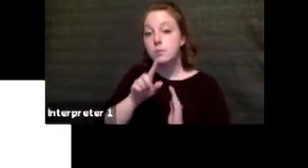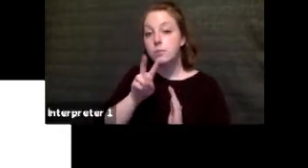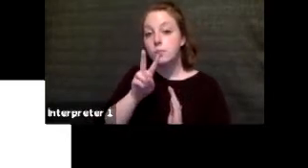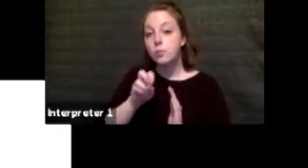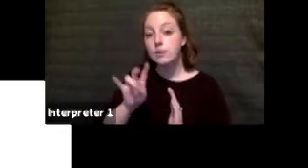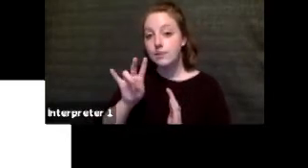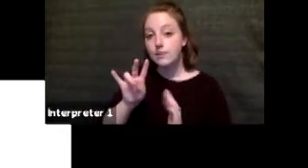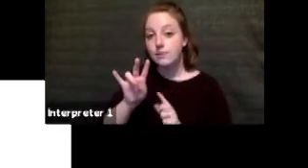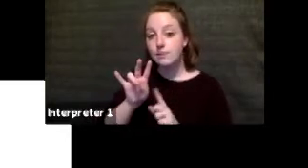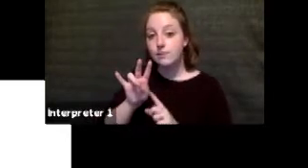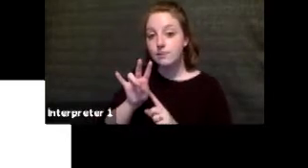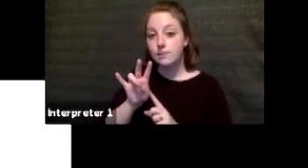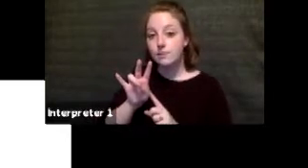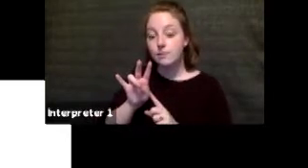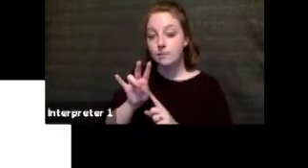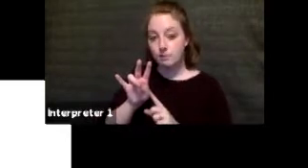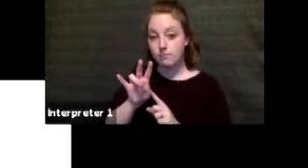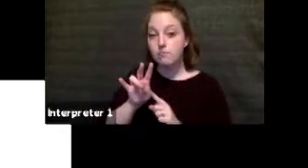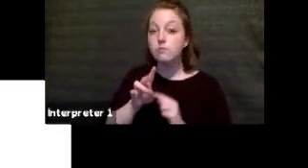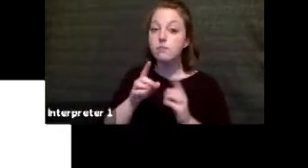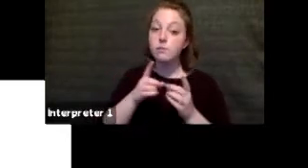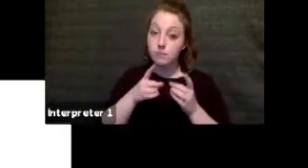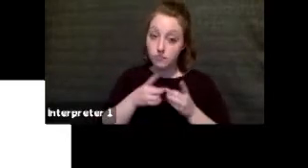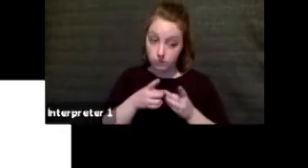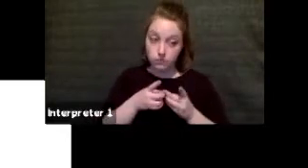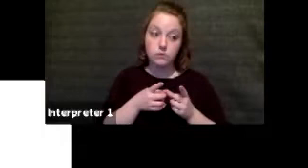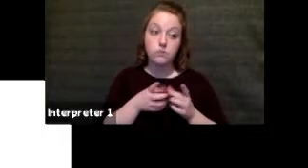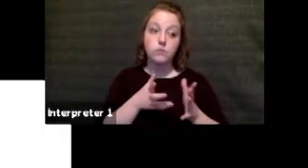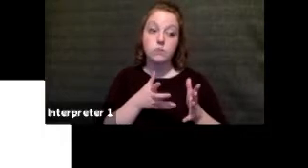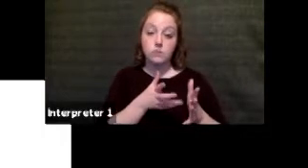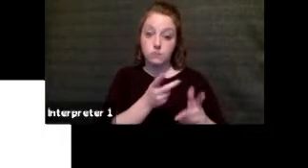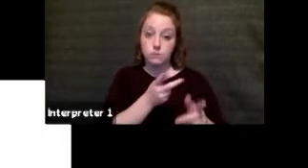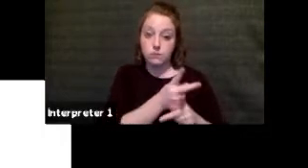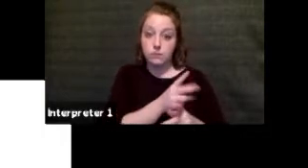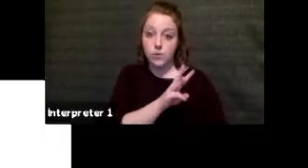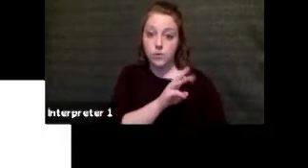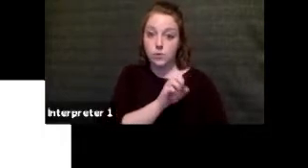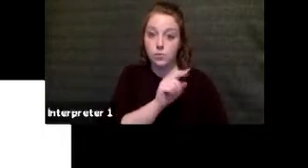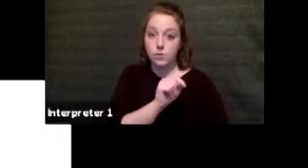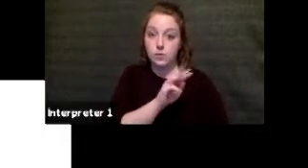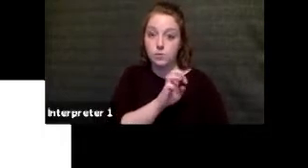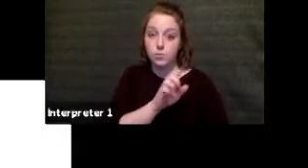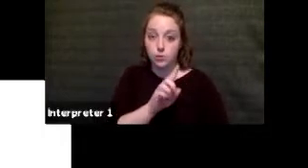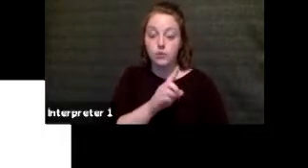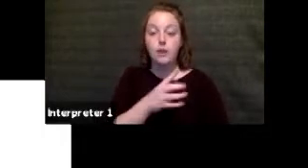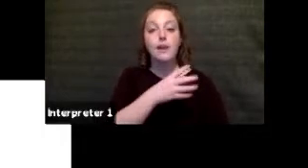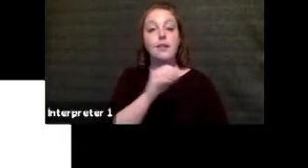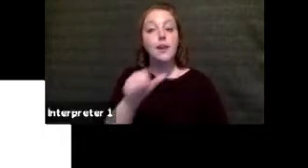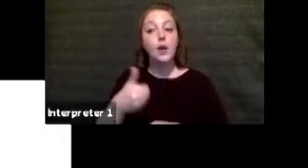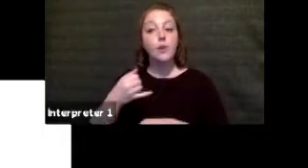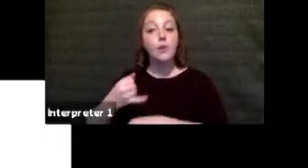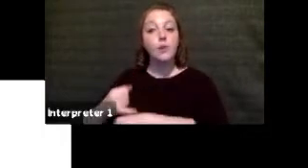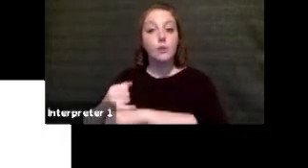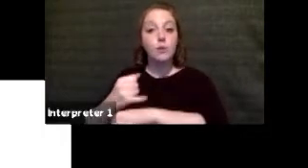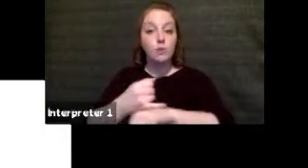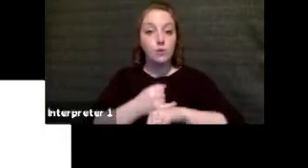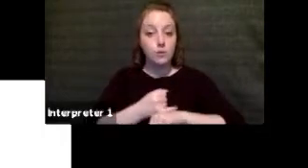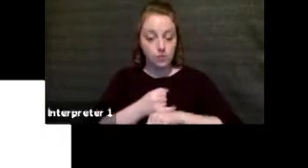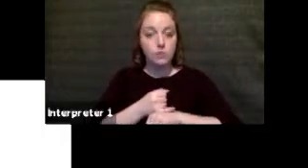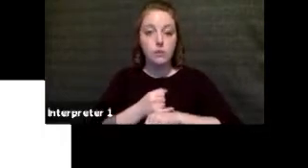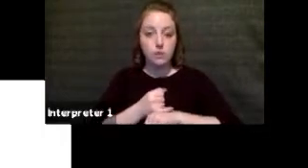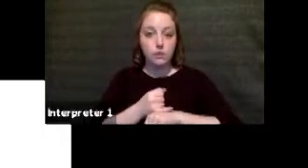district has not only addressed Round Rock or Westwood campus, but several other campuses within the district